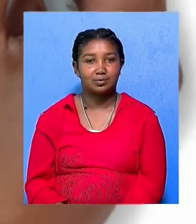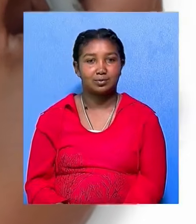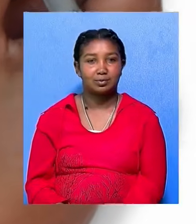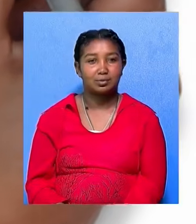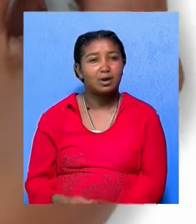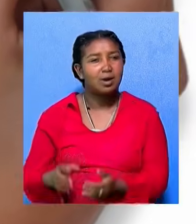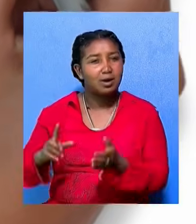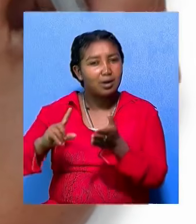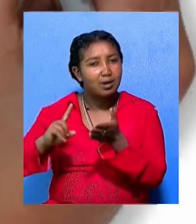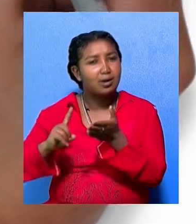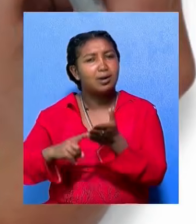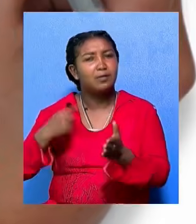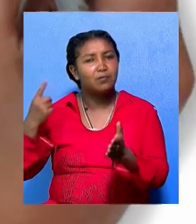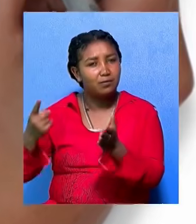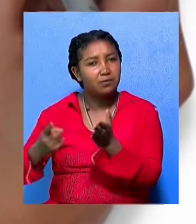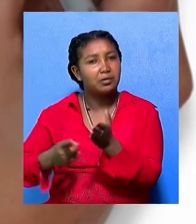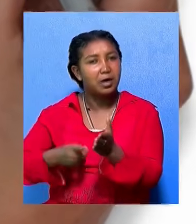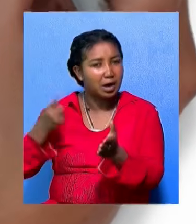Rarely or